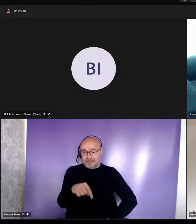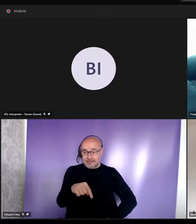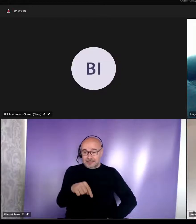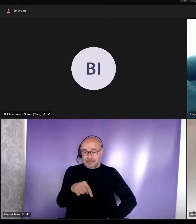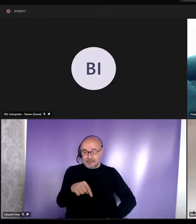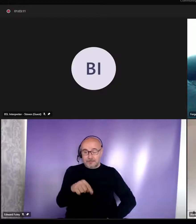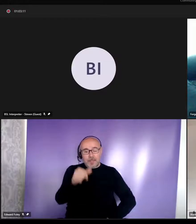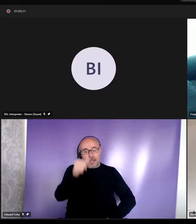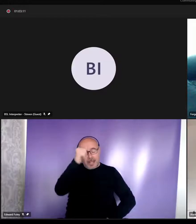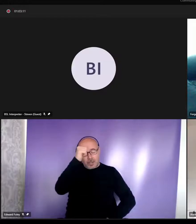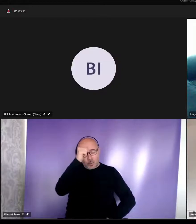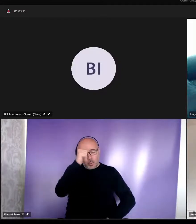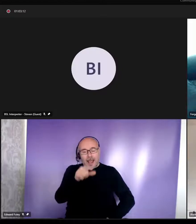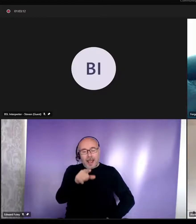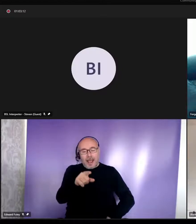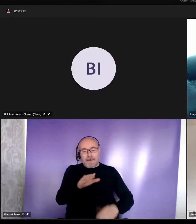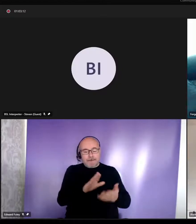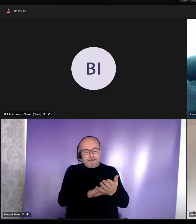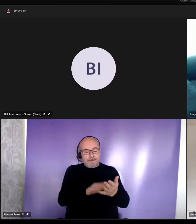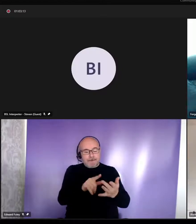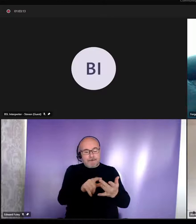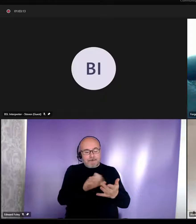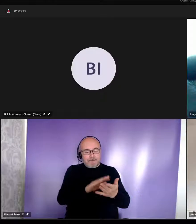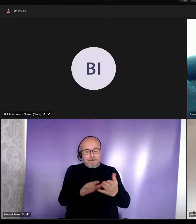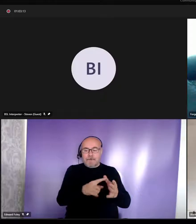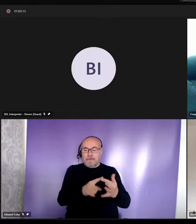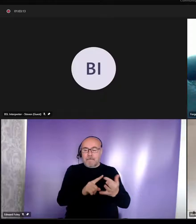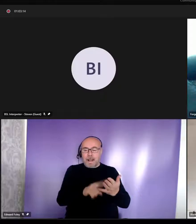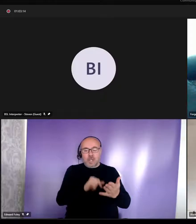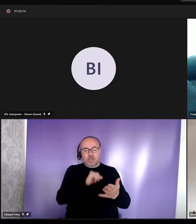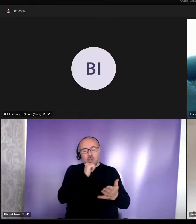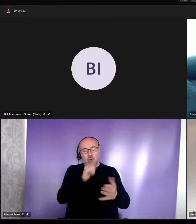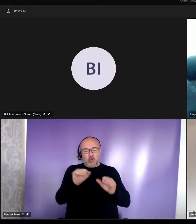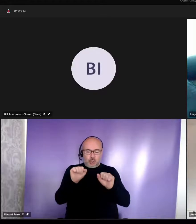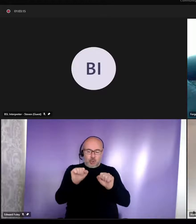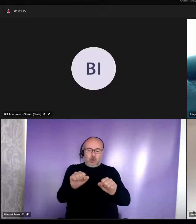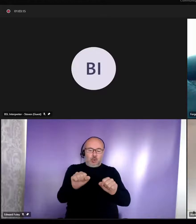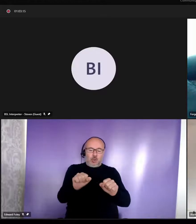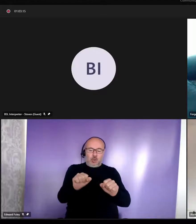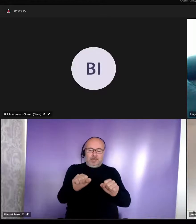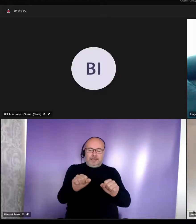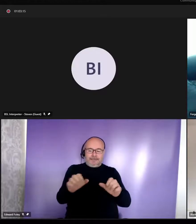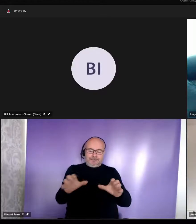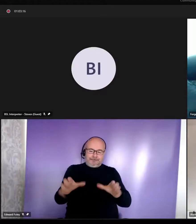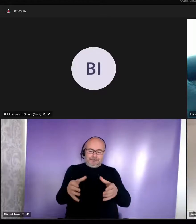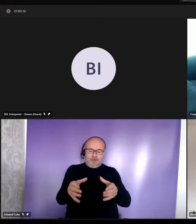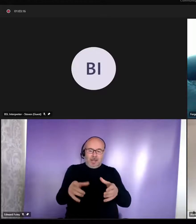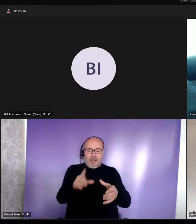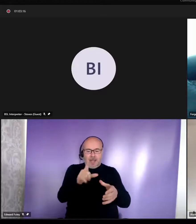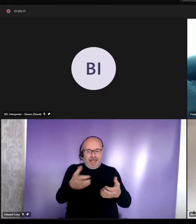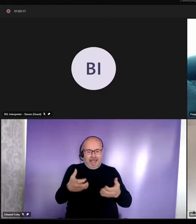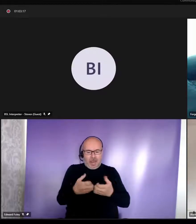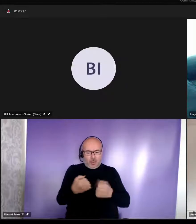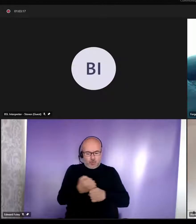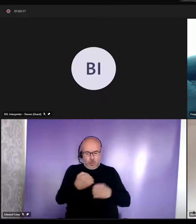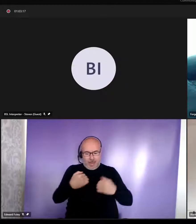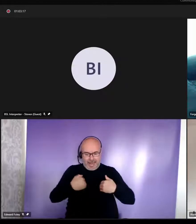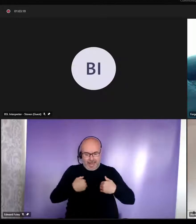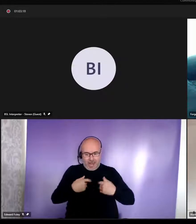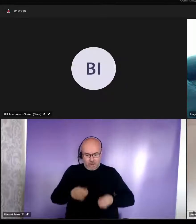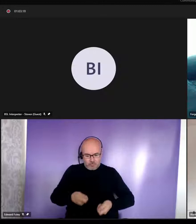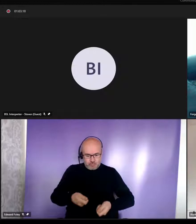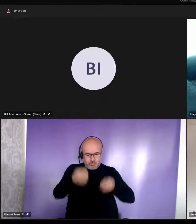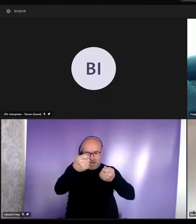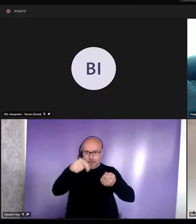not your resource, but how would you go about, or how could we go about, or how would I go about then raising it to a level where it is looked